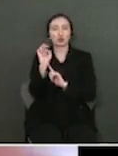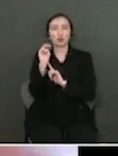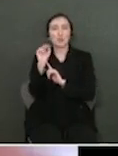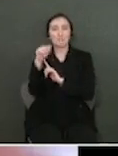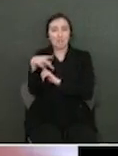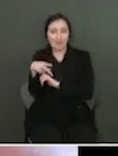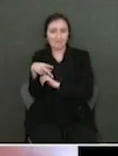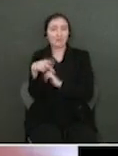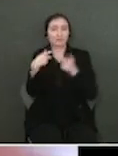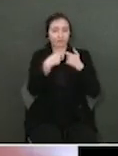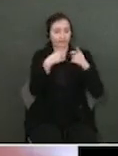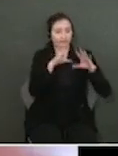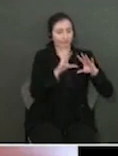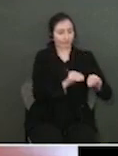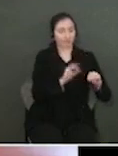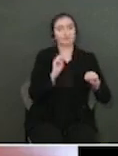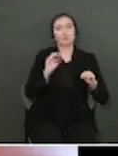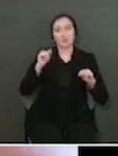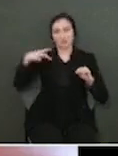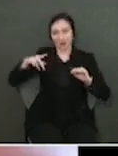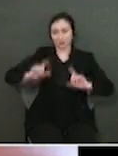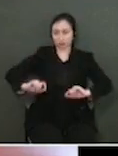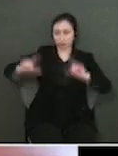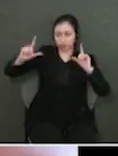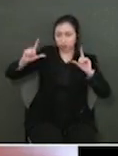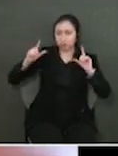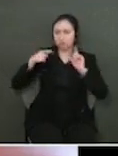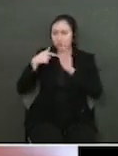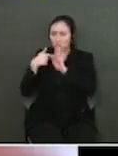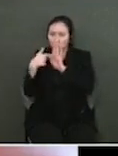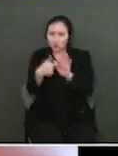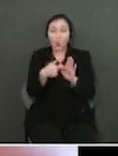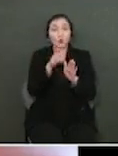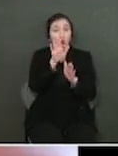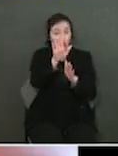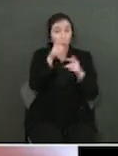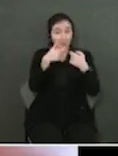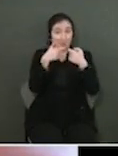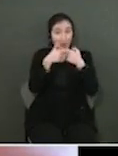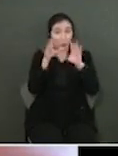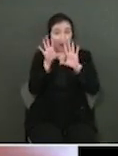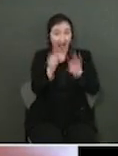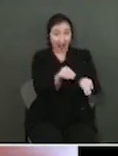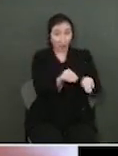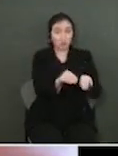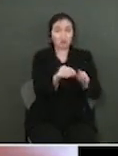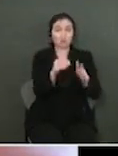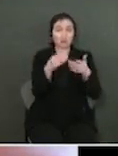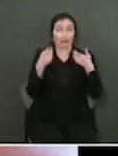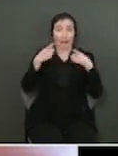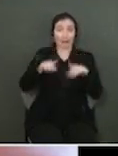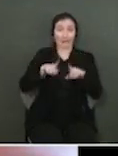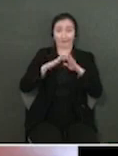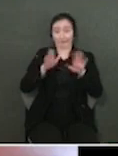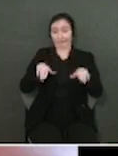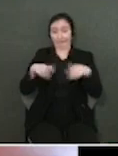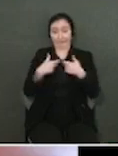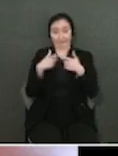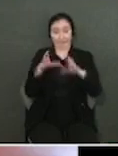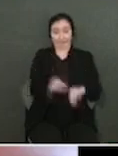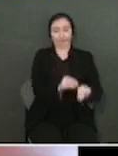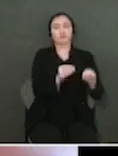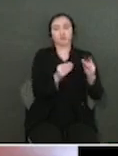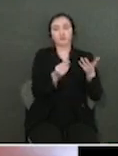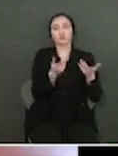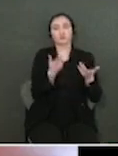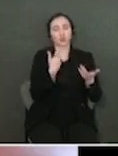go to the outage map, and the outage map shows that you're out. If you do find yourself out of power, that tells you we know